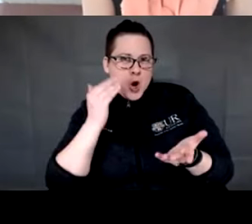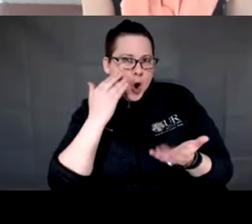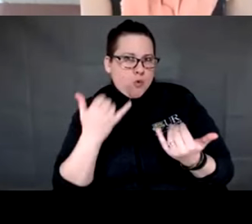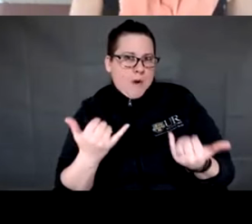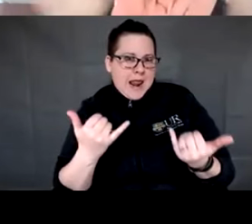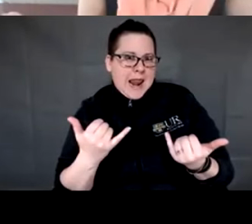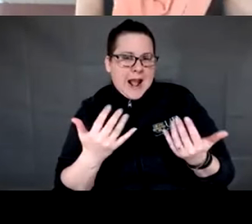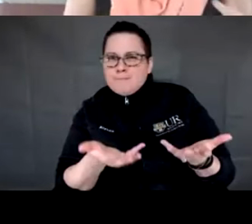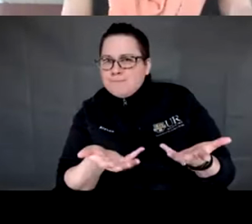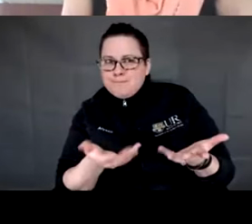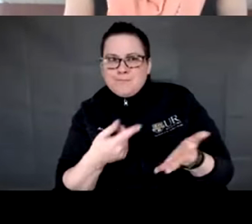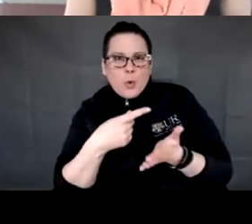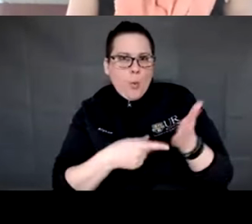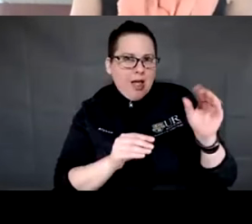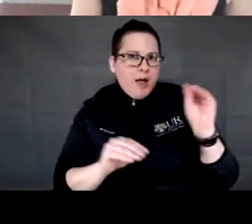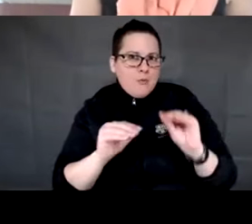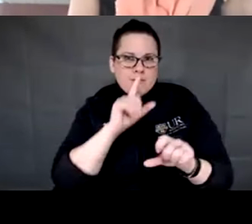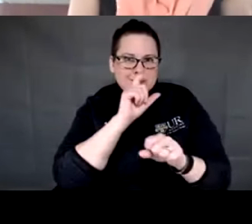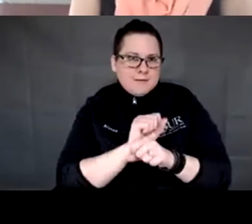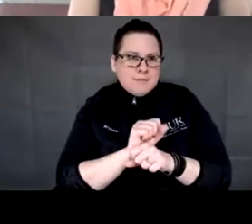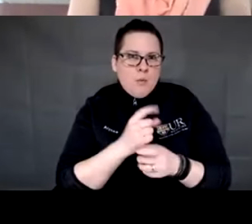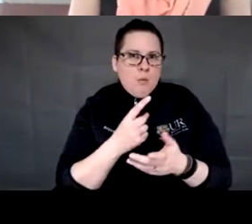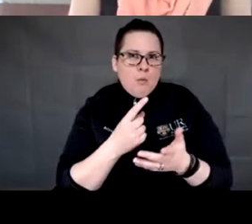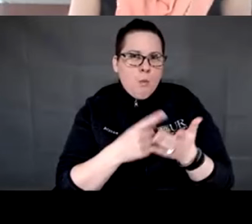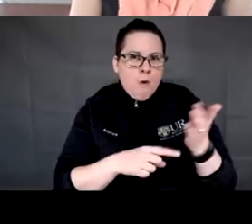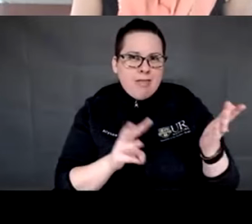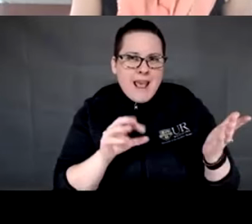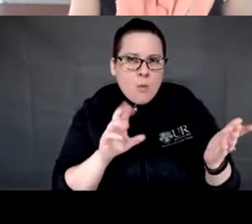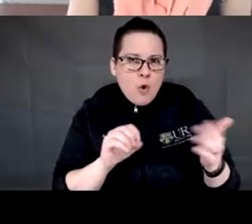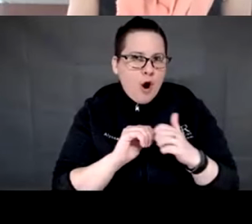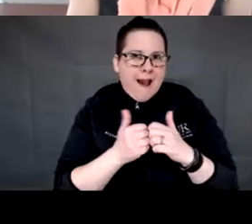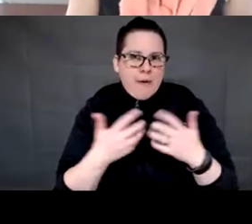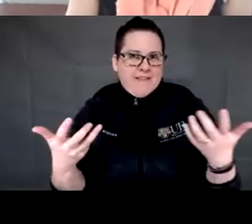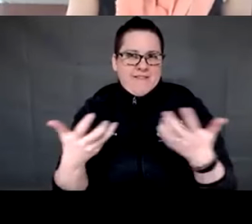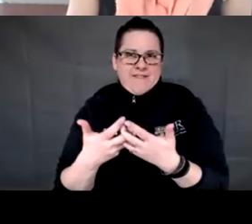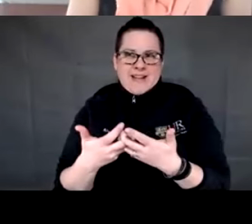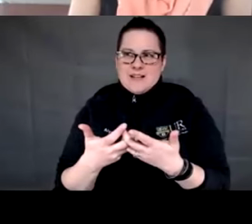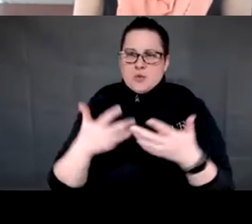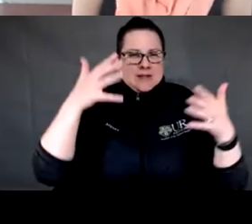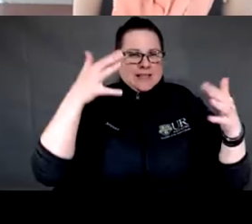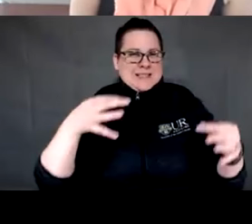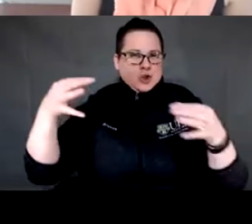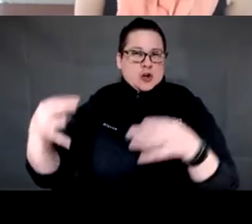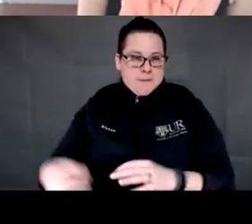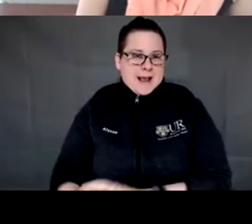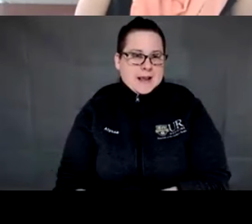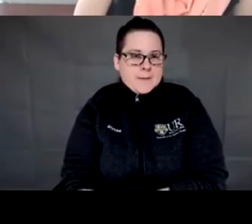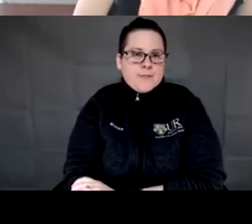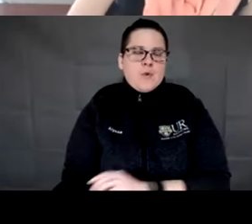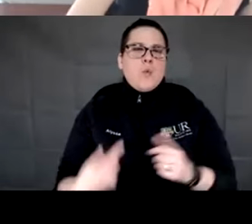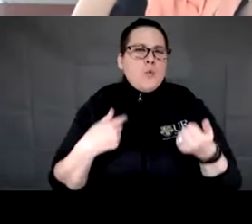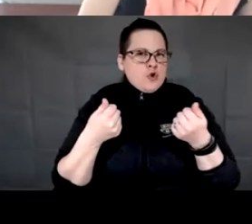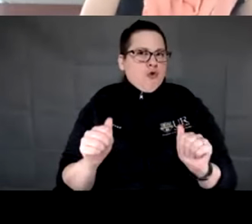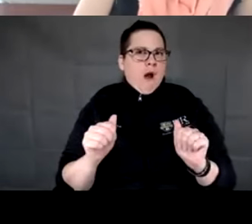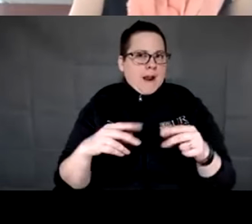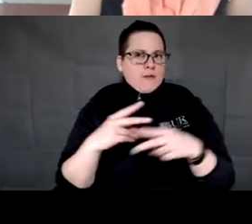time more about what these movements actually were and how they fit into how we think about decision making. We're trying to get to the bottom of